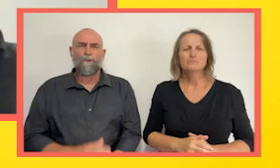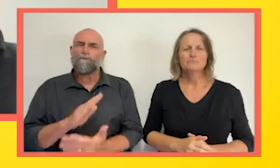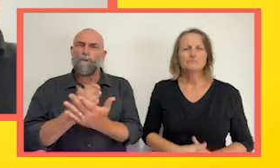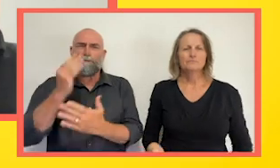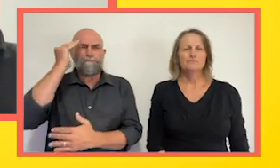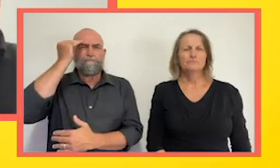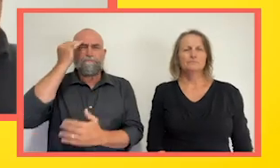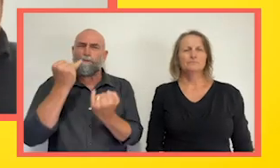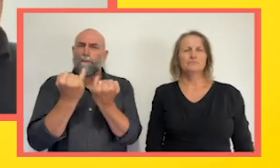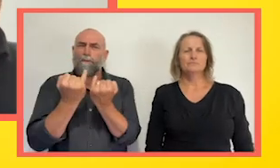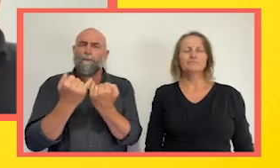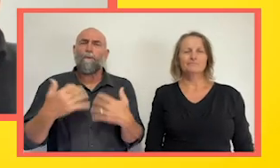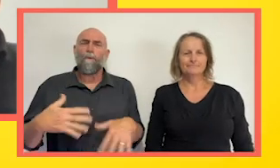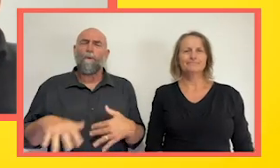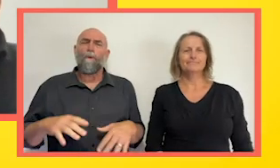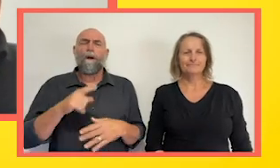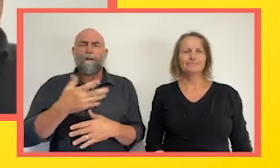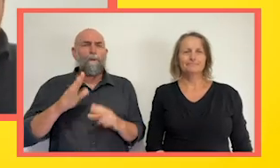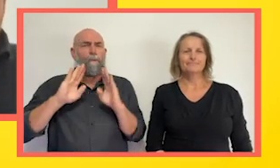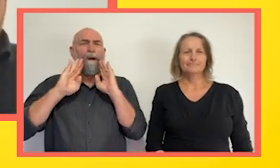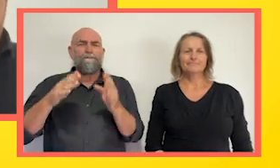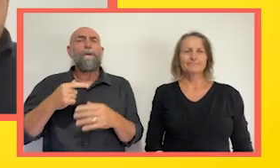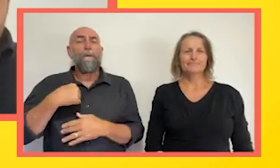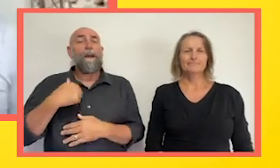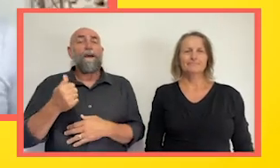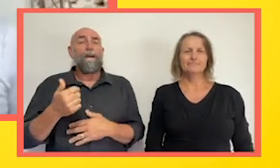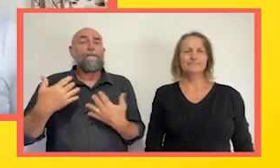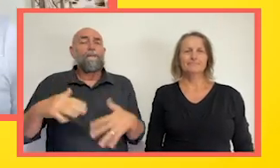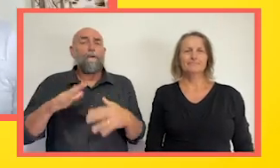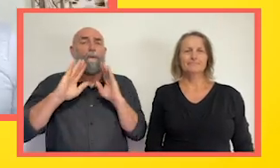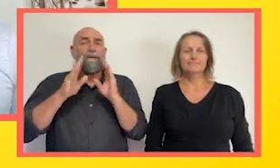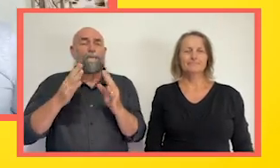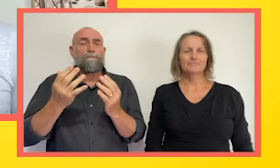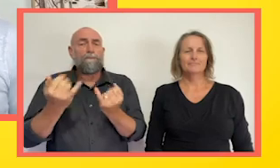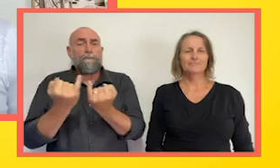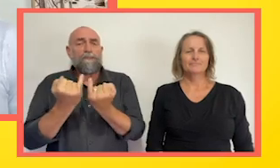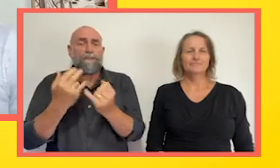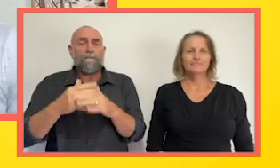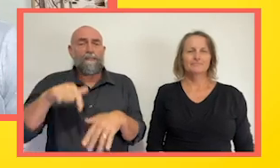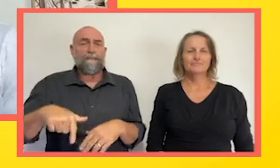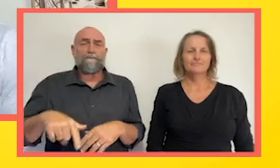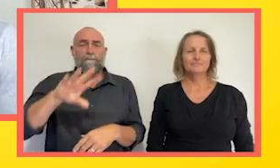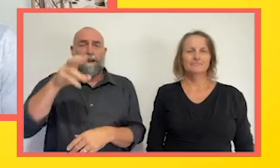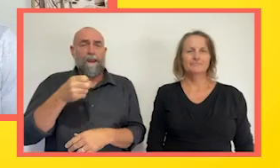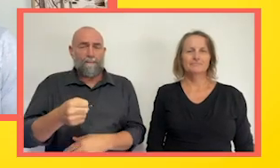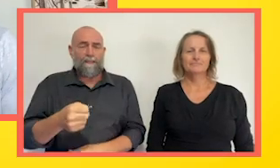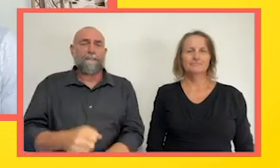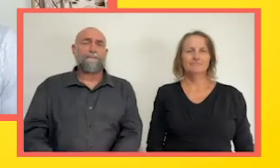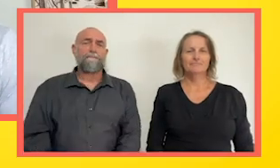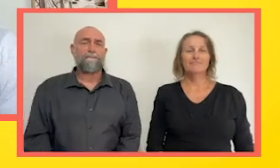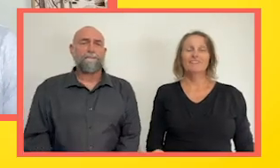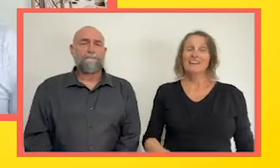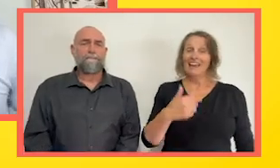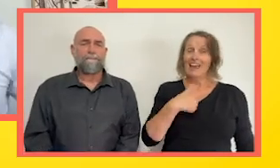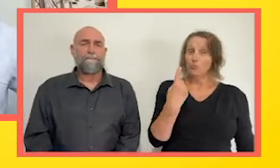an announcement of the retirement of another real competitor of the Paralympic movement. Yeah, it's sad, mate. I don't like to hear of a Paralympic